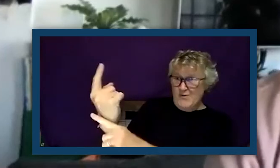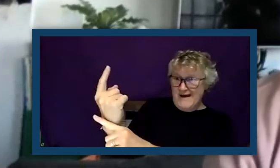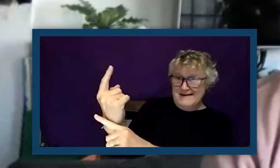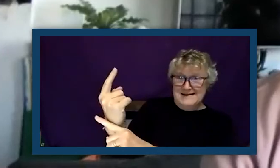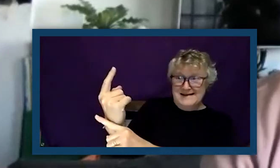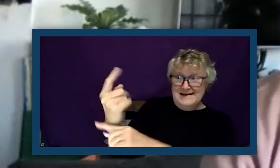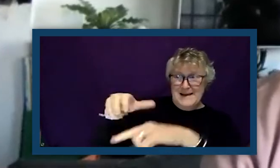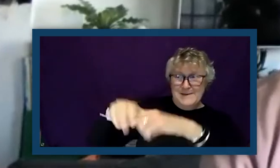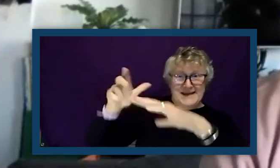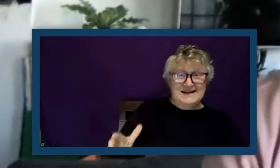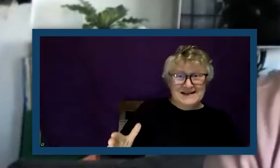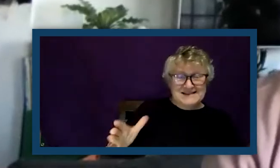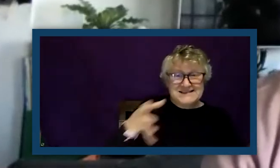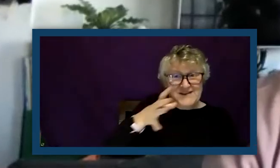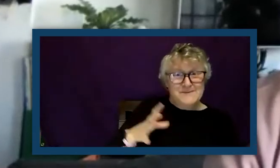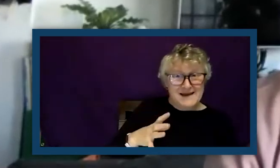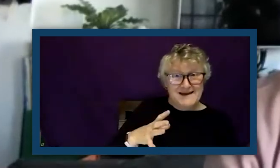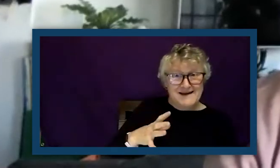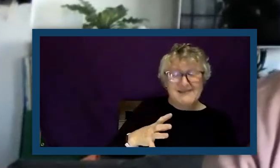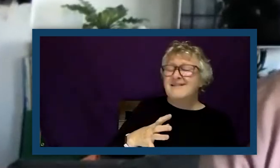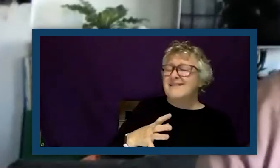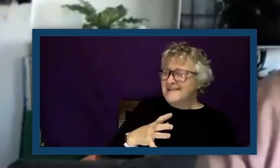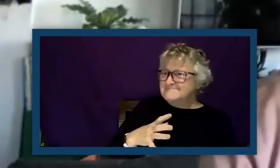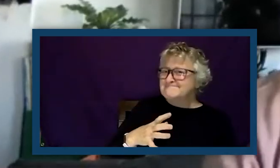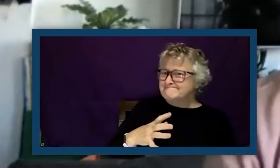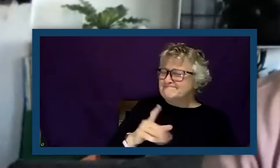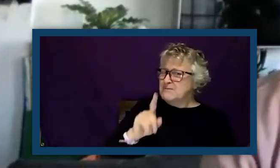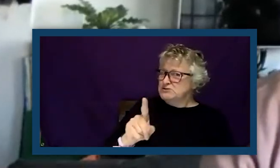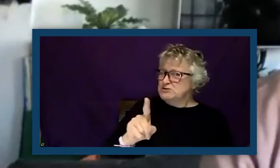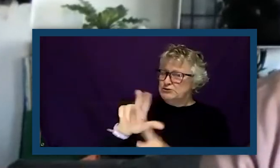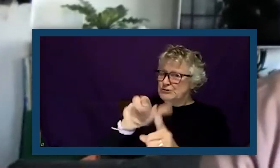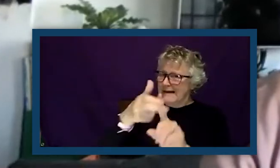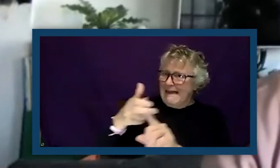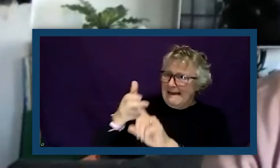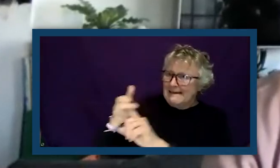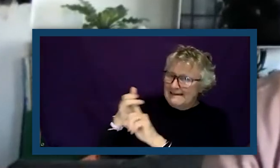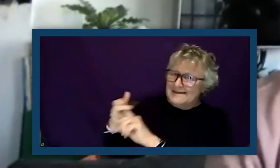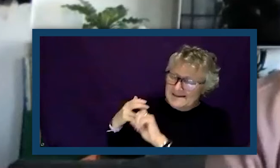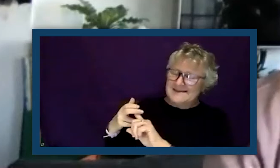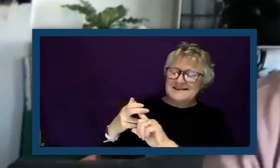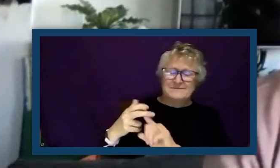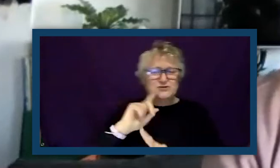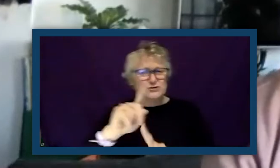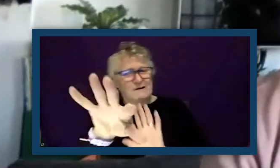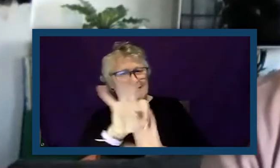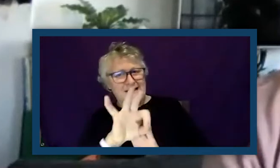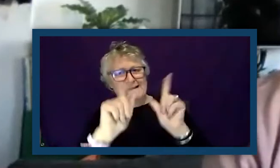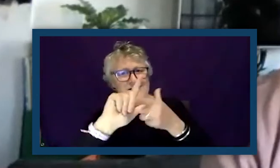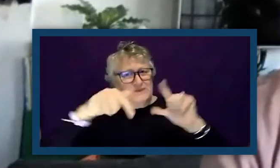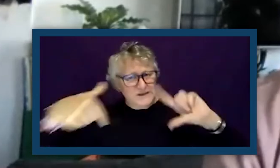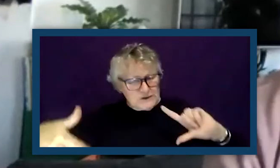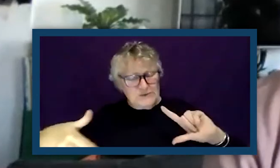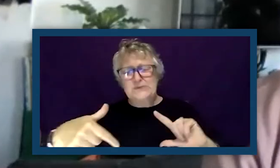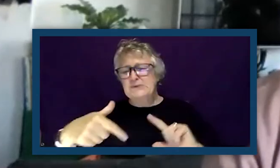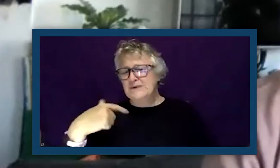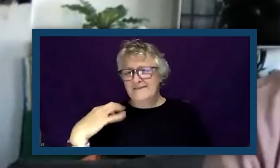well? We do an annual convening, bringing together all of the elected and appointed LGBTQ officials across the state. And there's